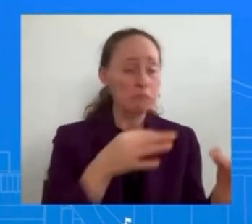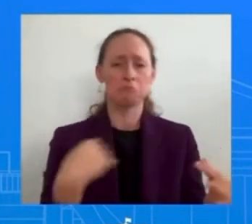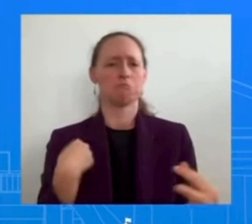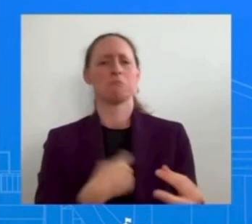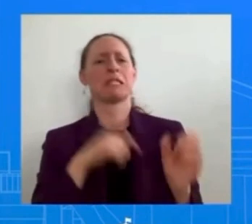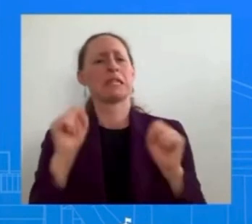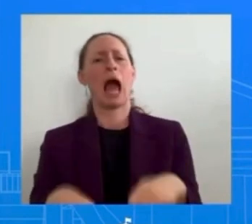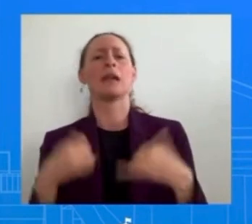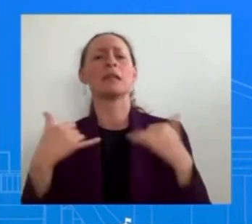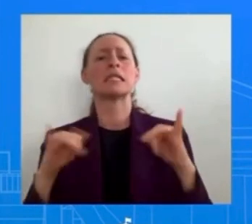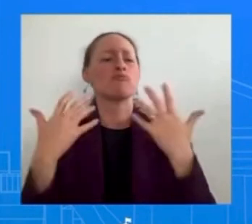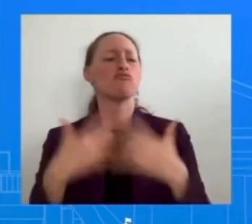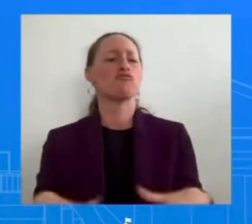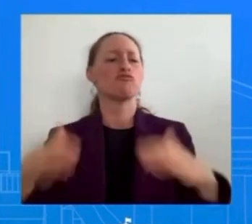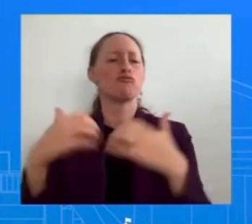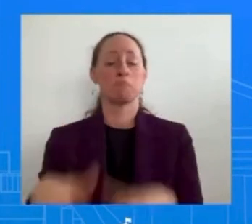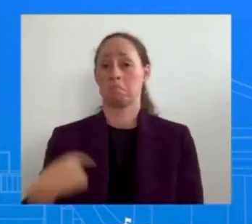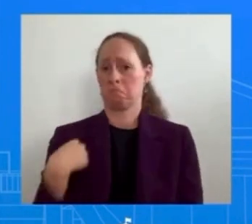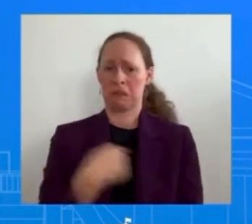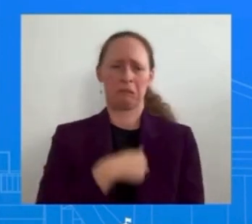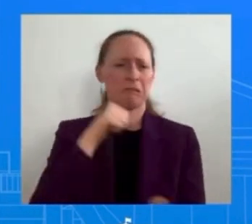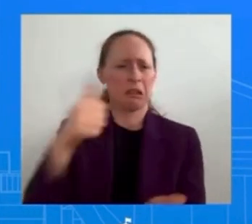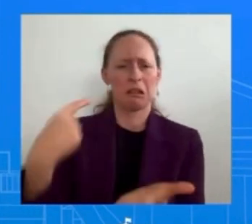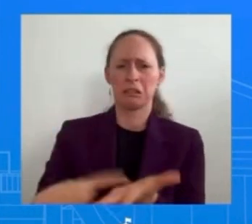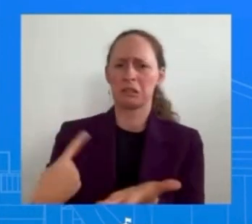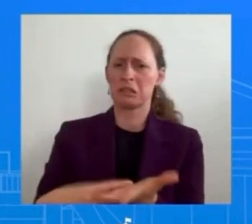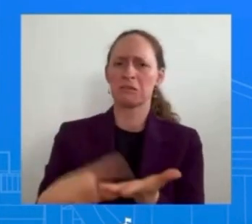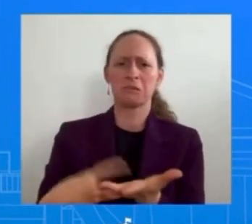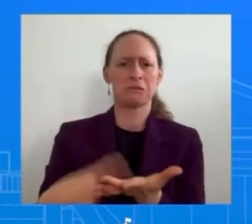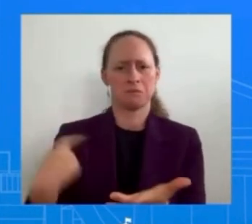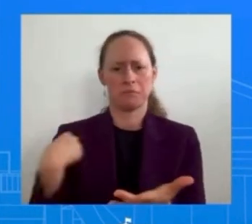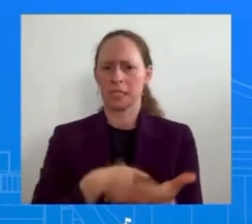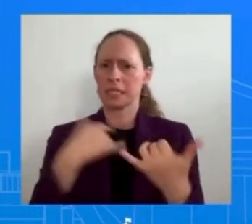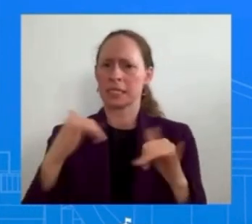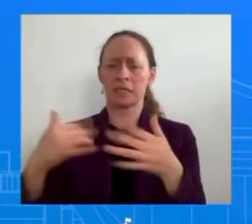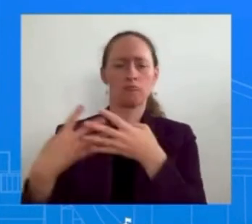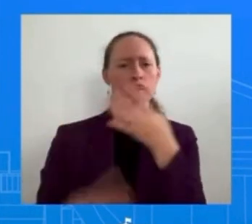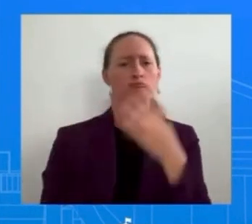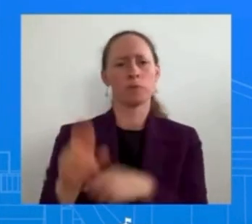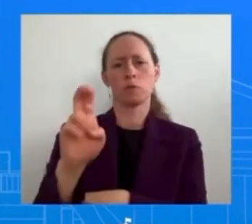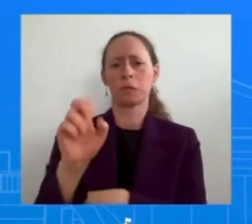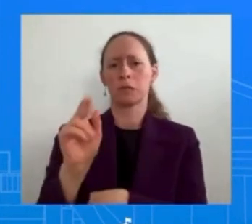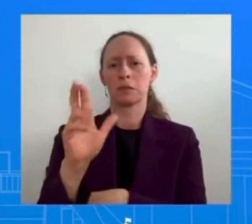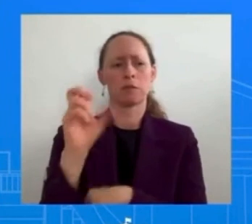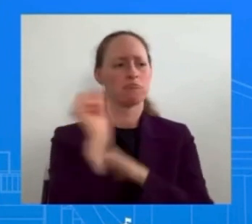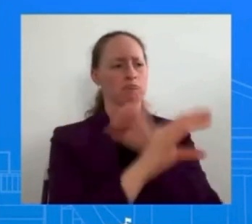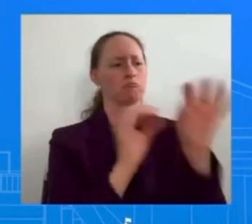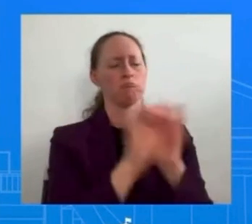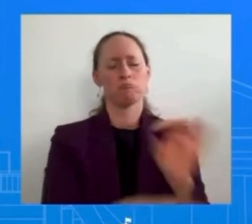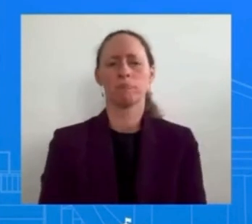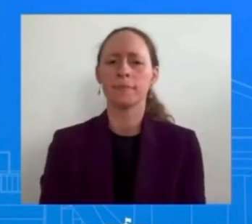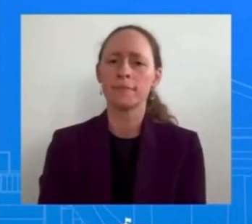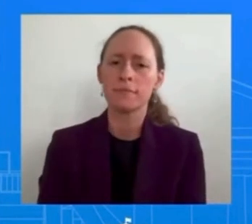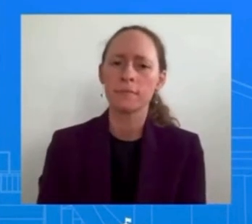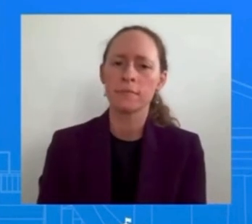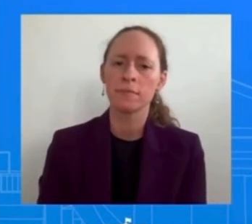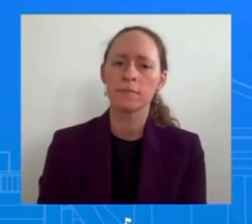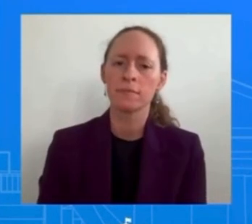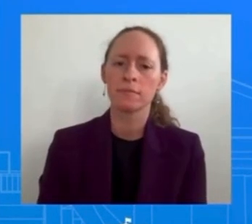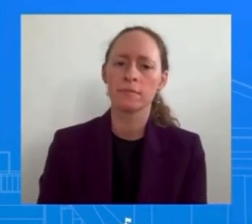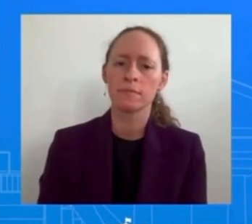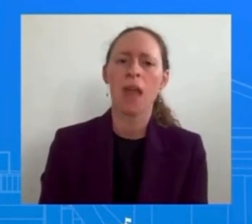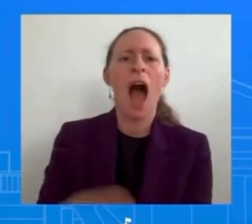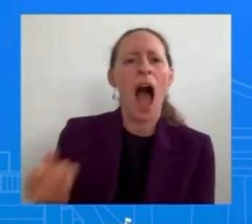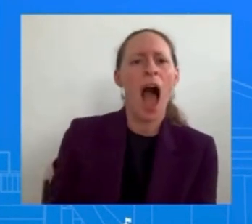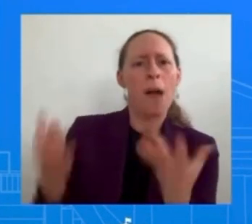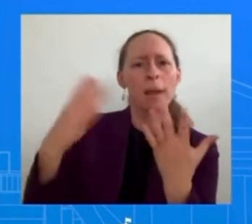continue to send resources in to support whatever the state needs. How many people so far have applied for federal disaster aid, and can you lay